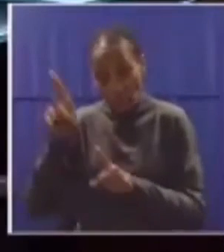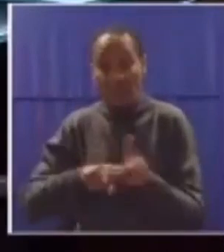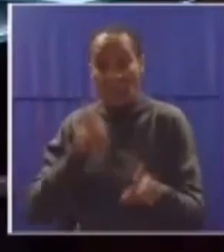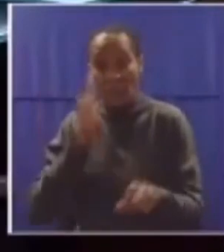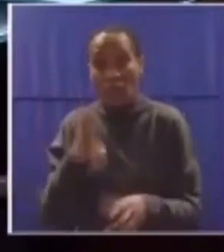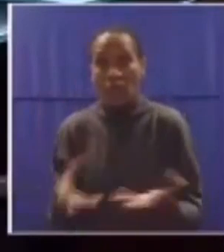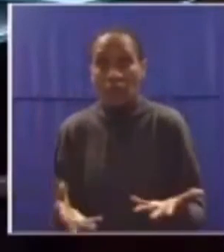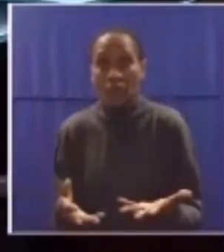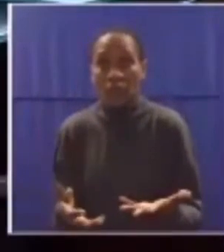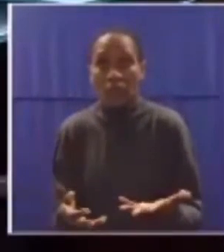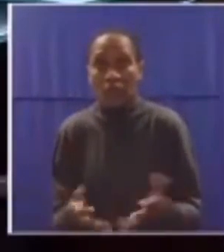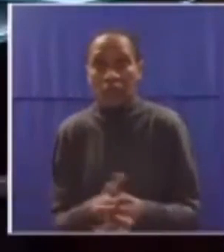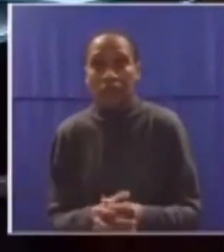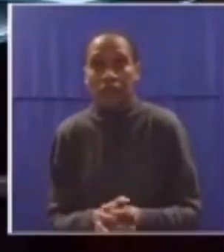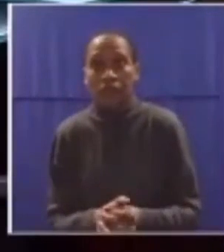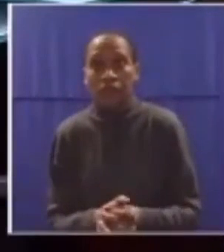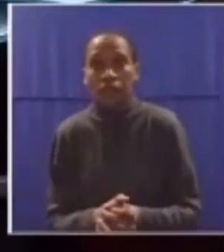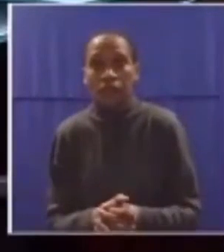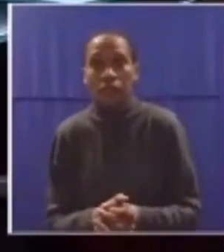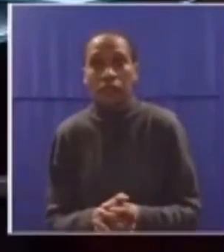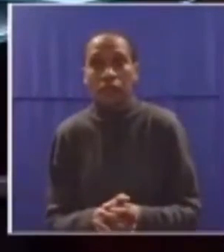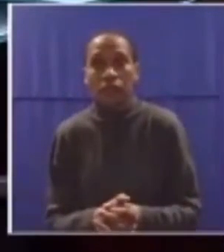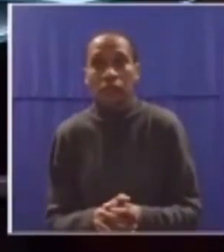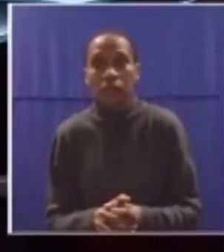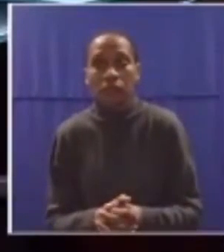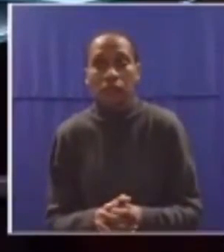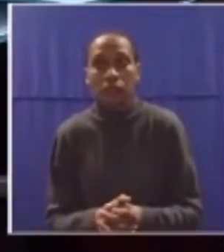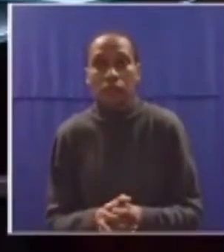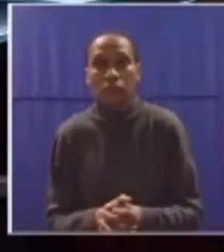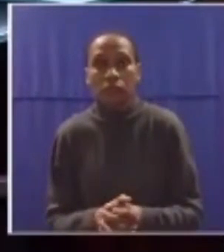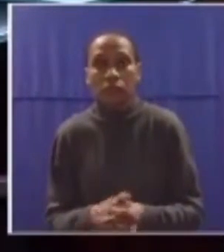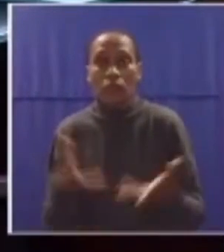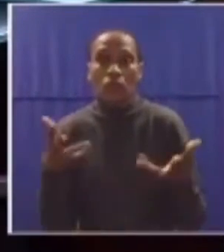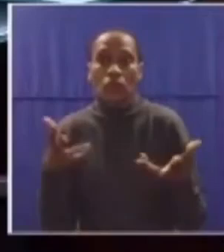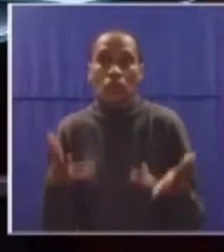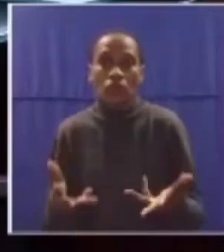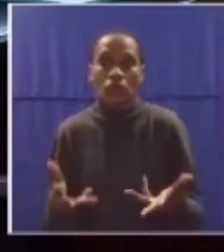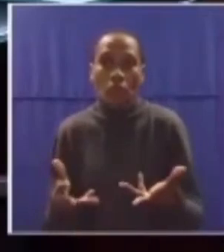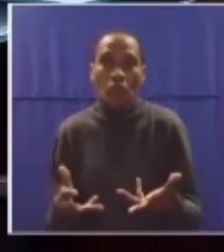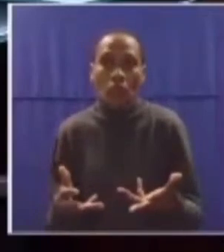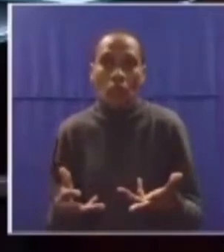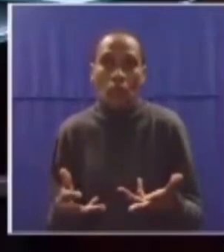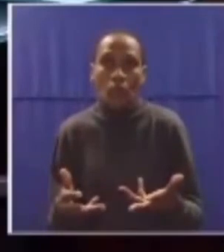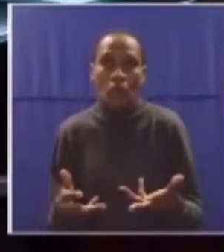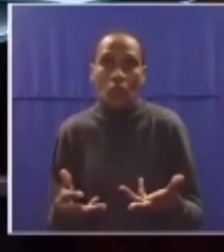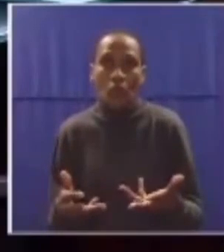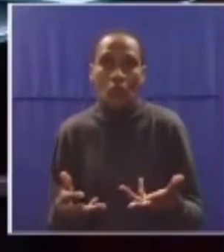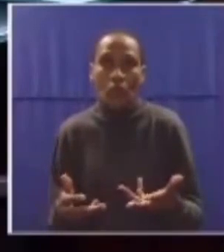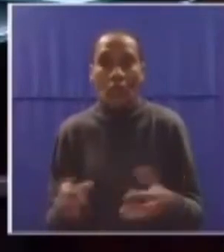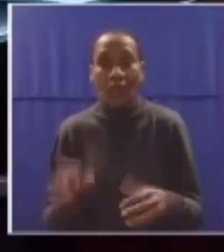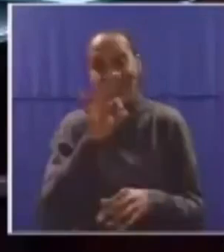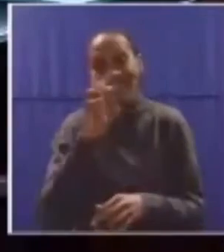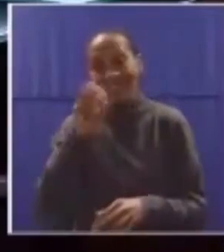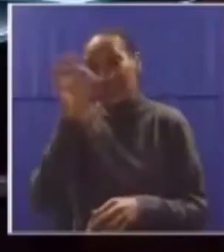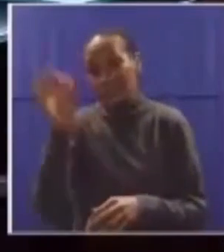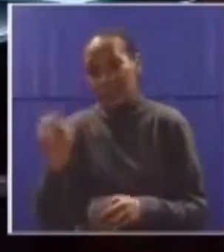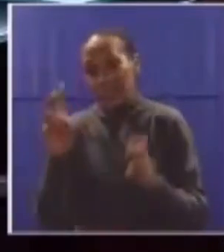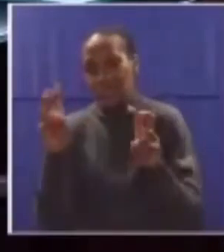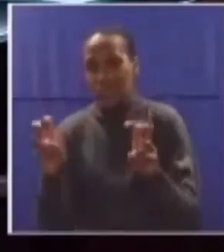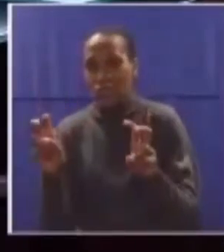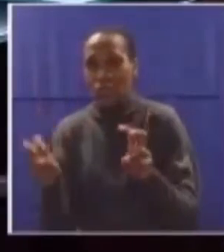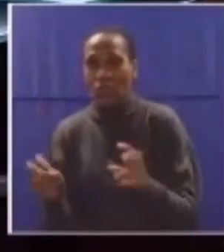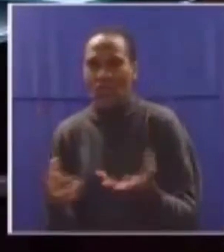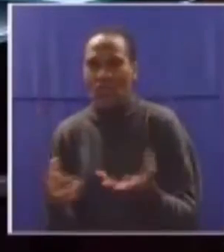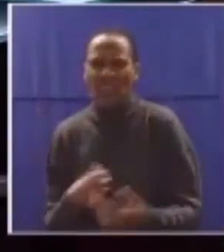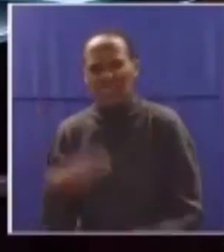because there's just no coherence that you really hear. So I read even the concept of 30%. I just think also